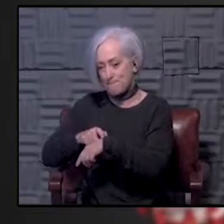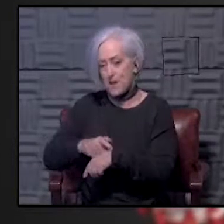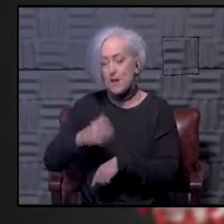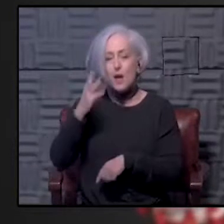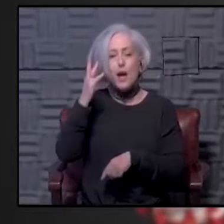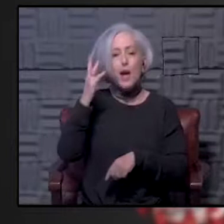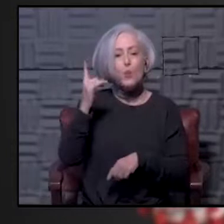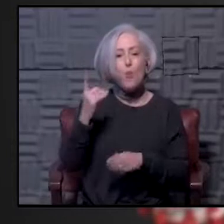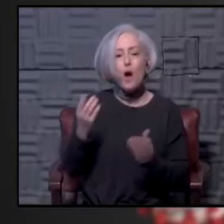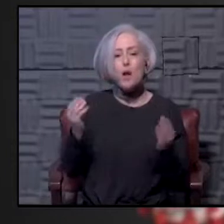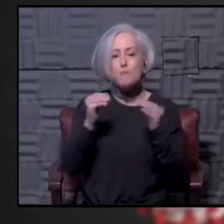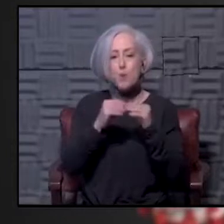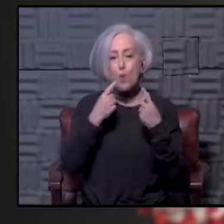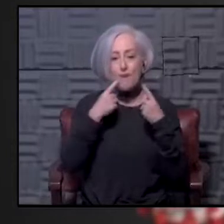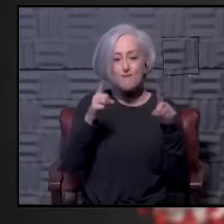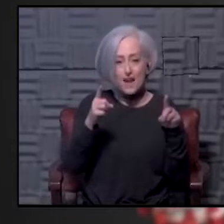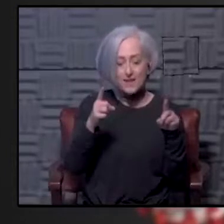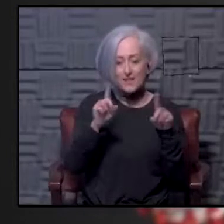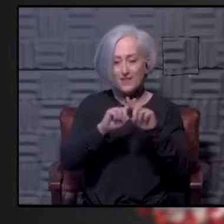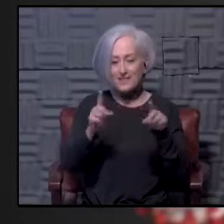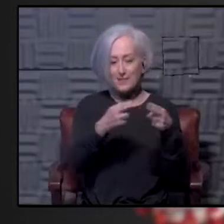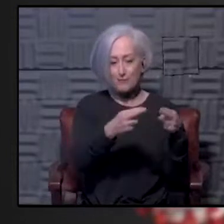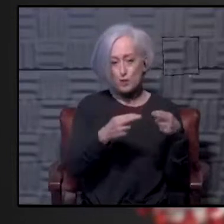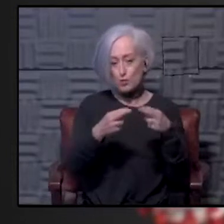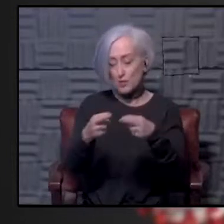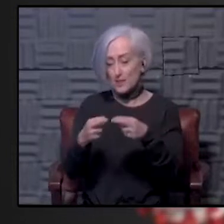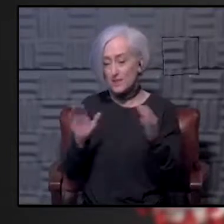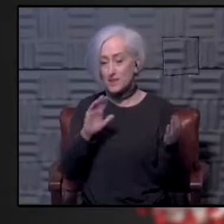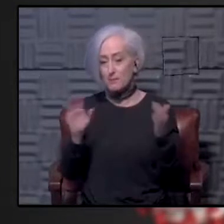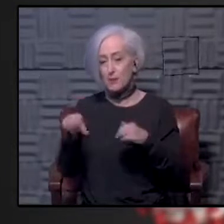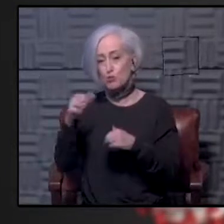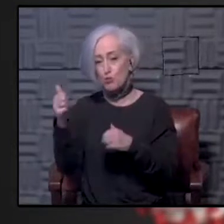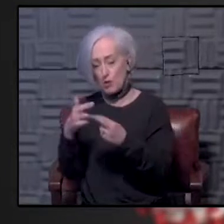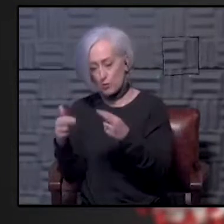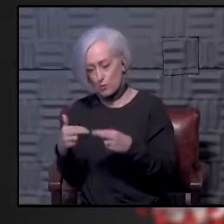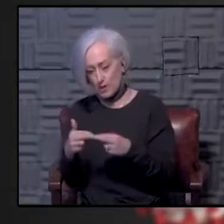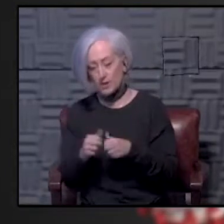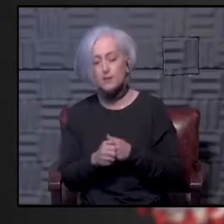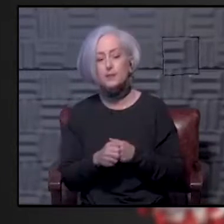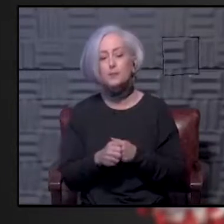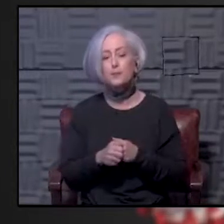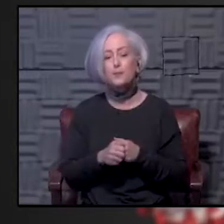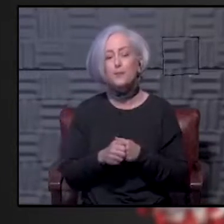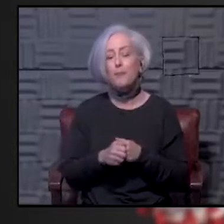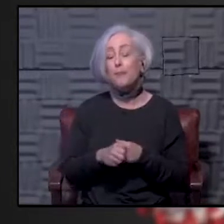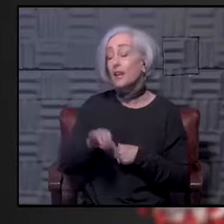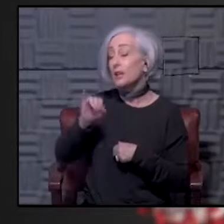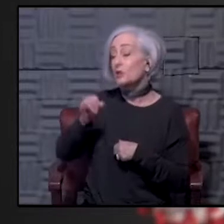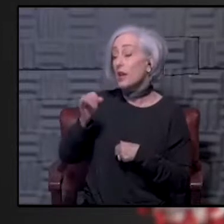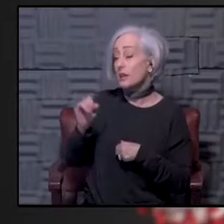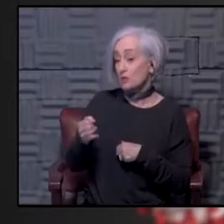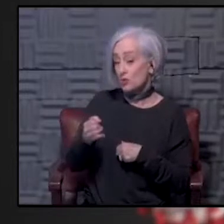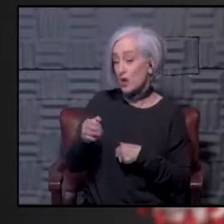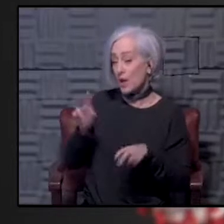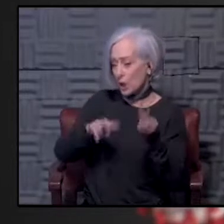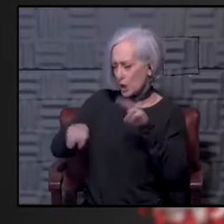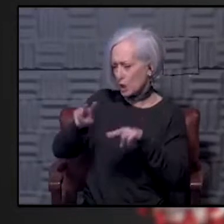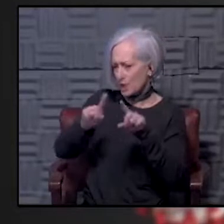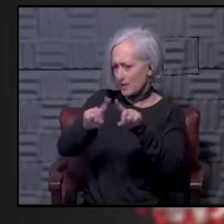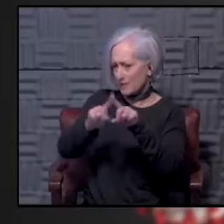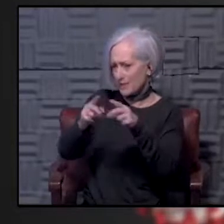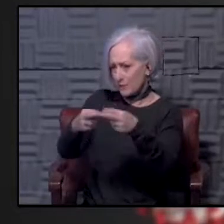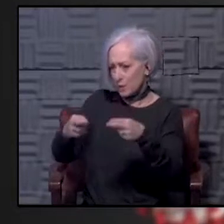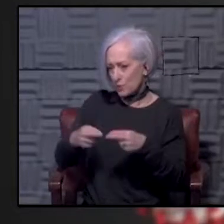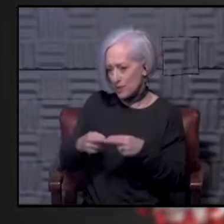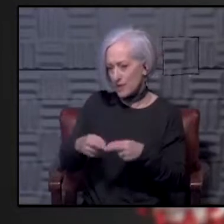in different regions? Yeah, I thought for the J&J vaccine, they were looking at different regions. I think they did have a